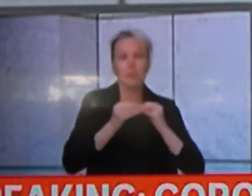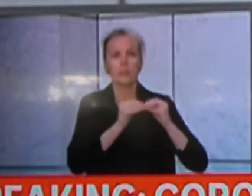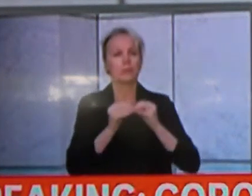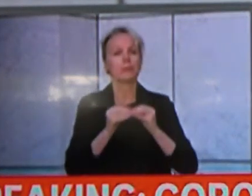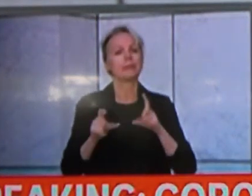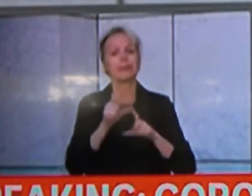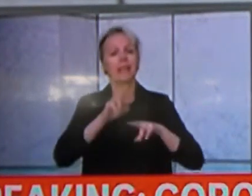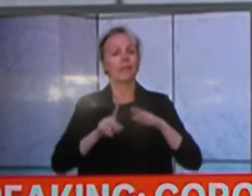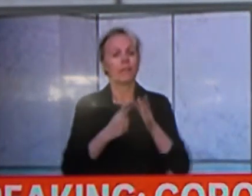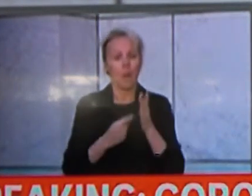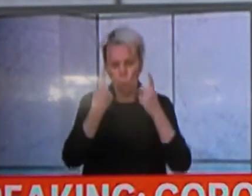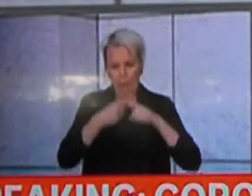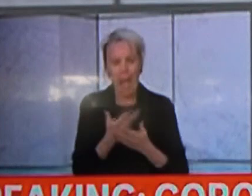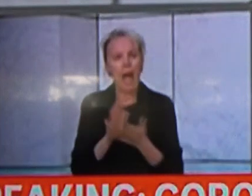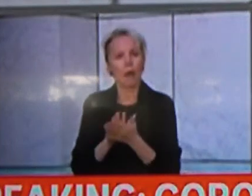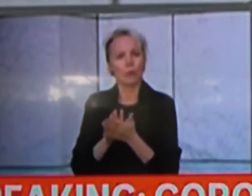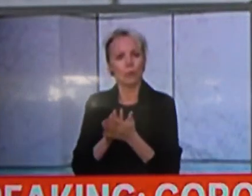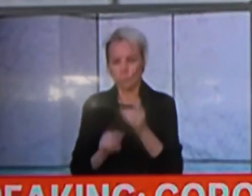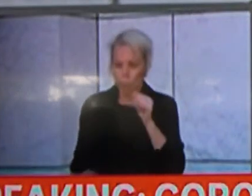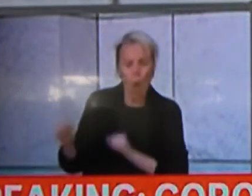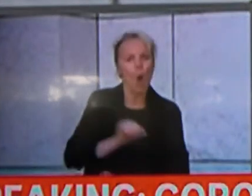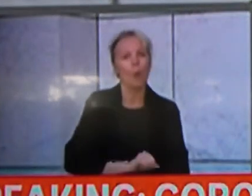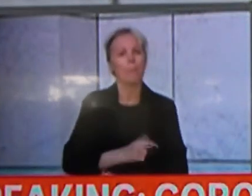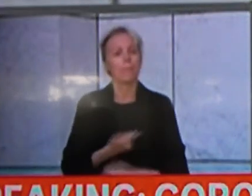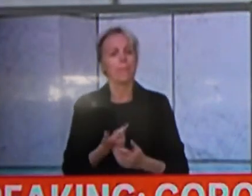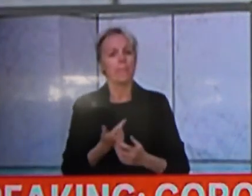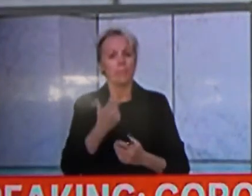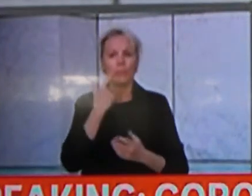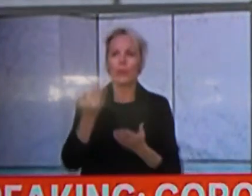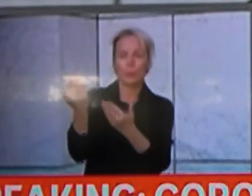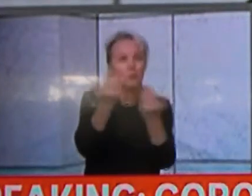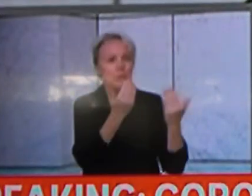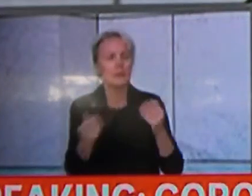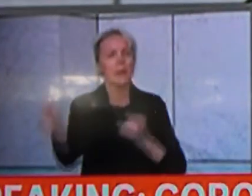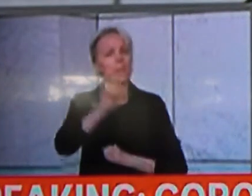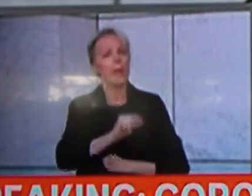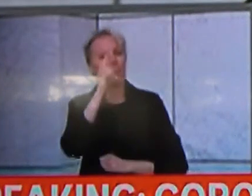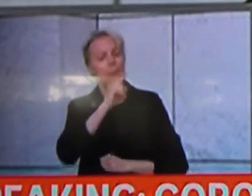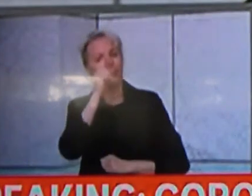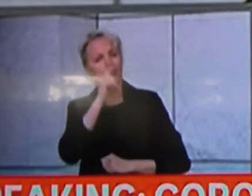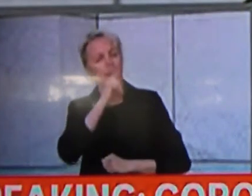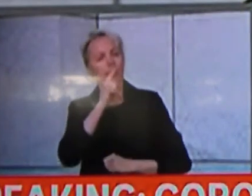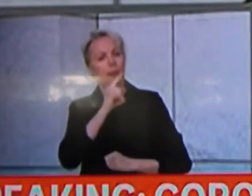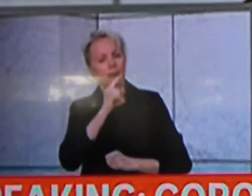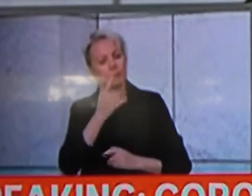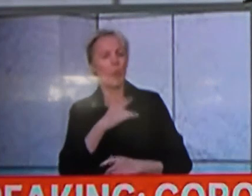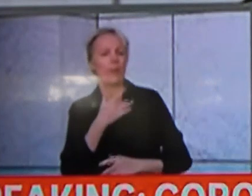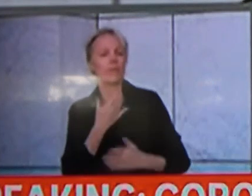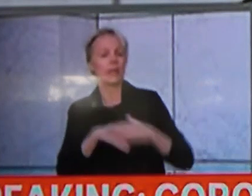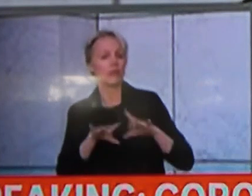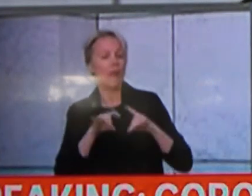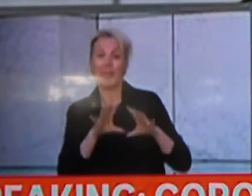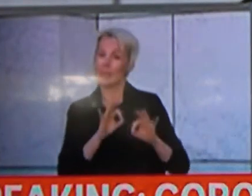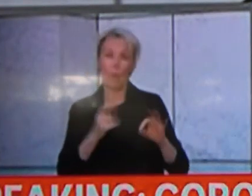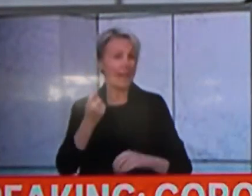right now as to how they can best support to return enable people to be able to return to Australia. It's not a